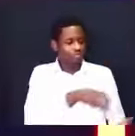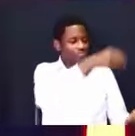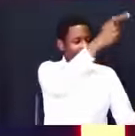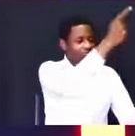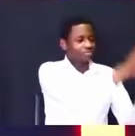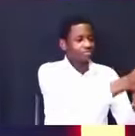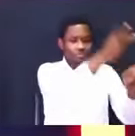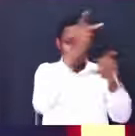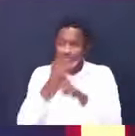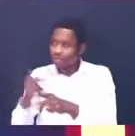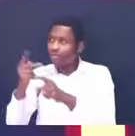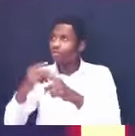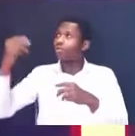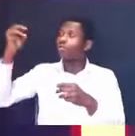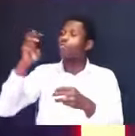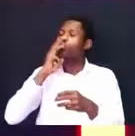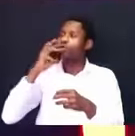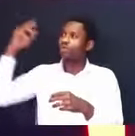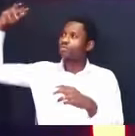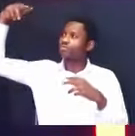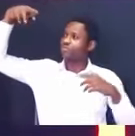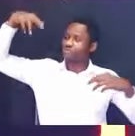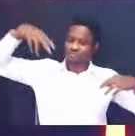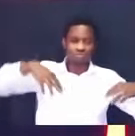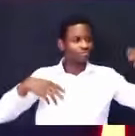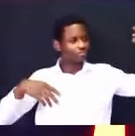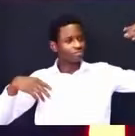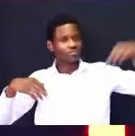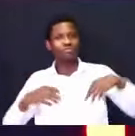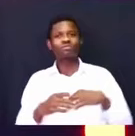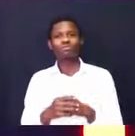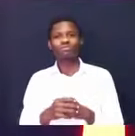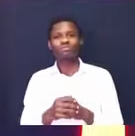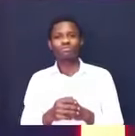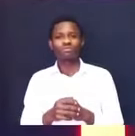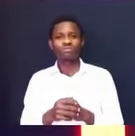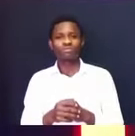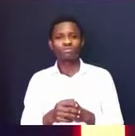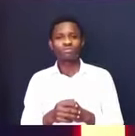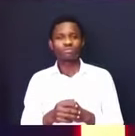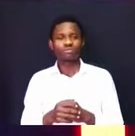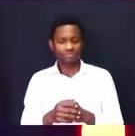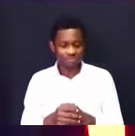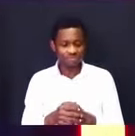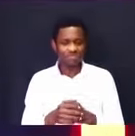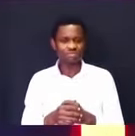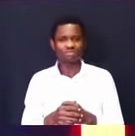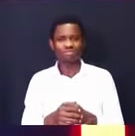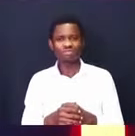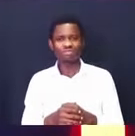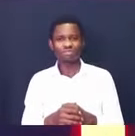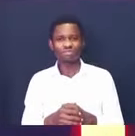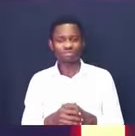Sometimes it will rain in the barrel, and depending on the condition of the barrel, you aren't able to drink the water. Because